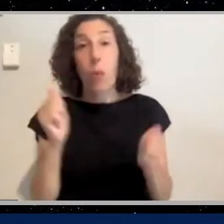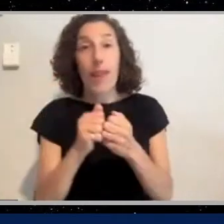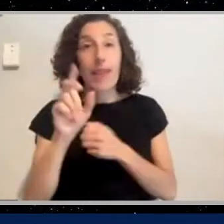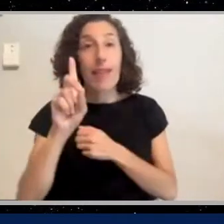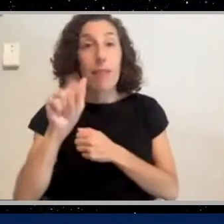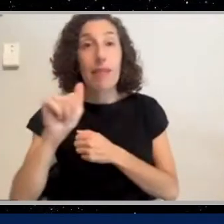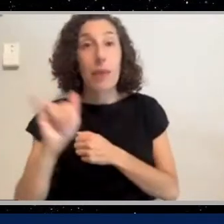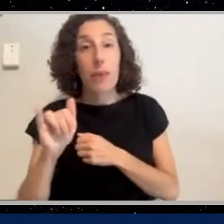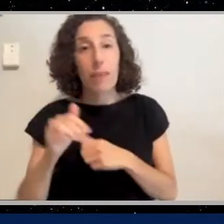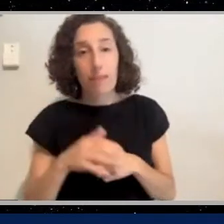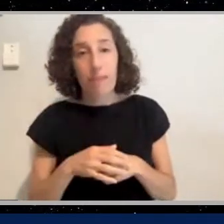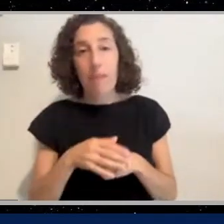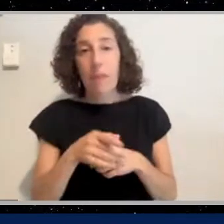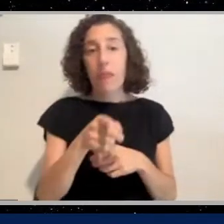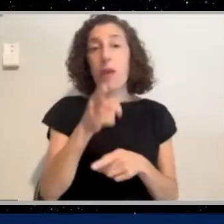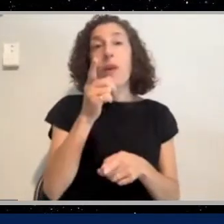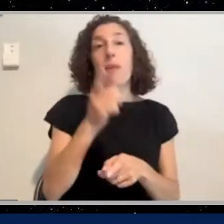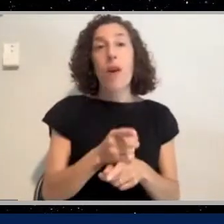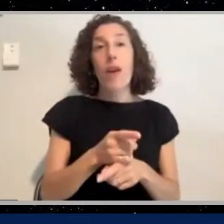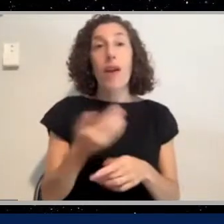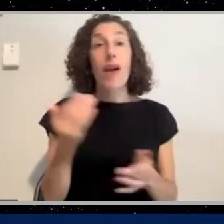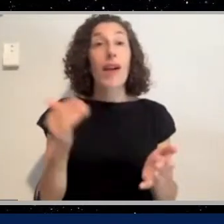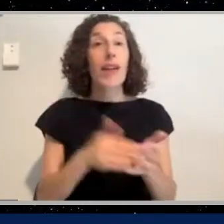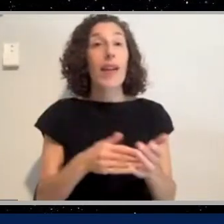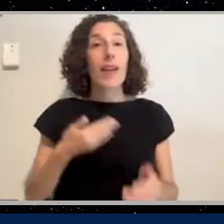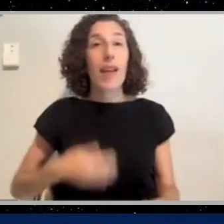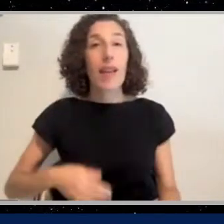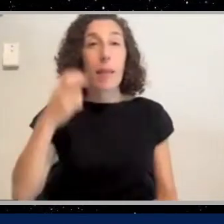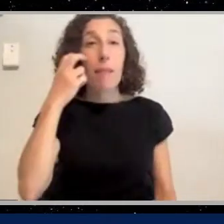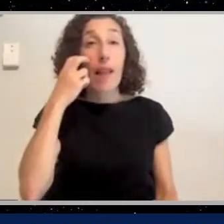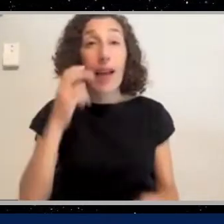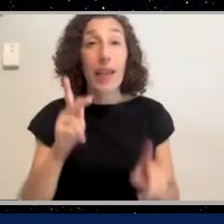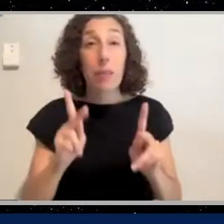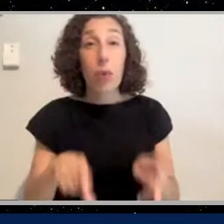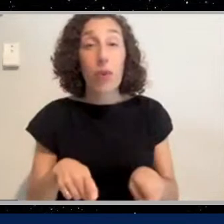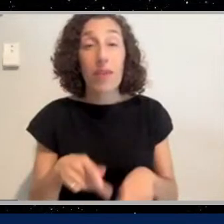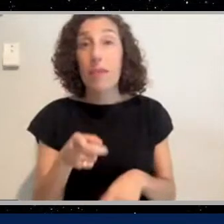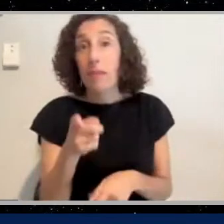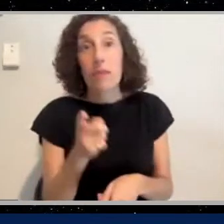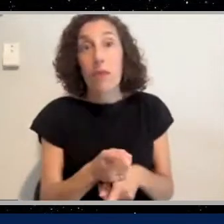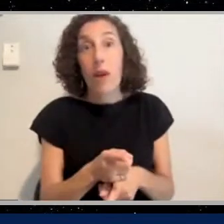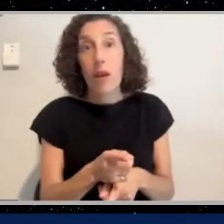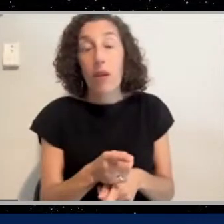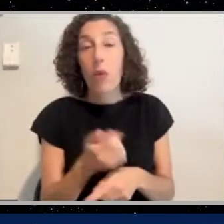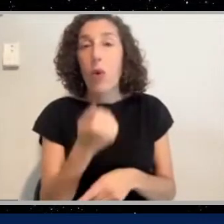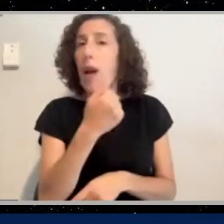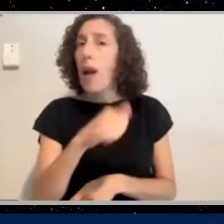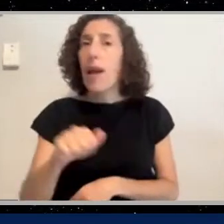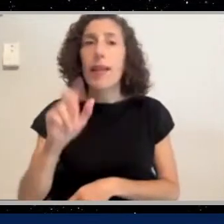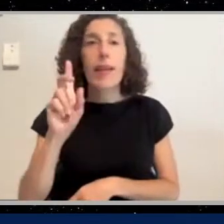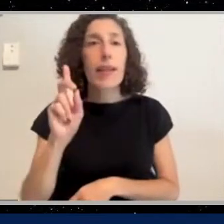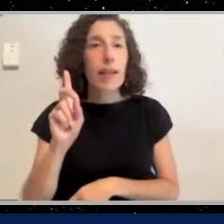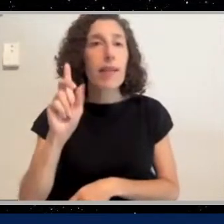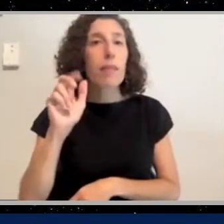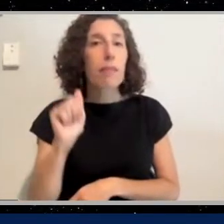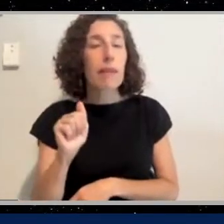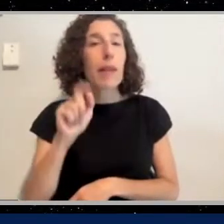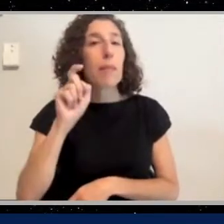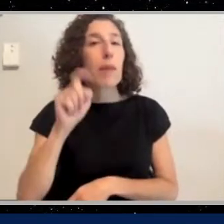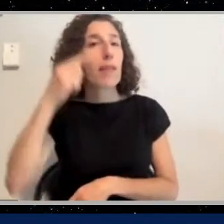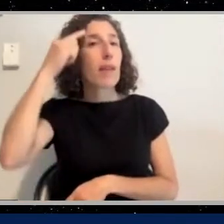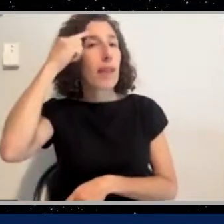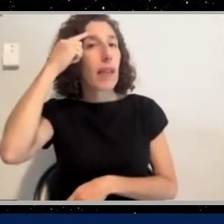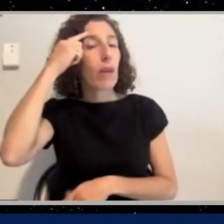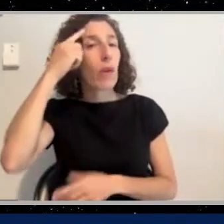protocols, as a blind person, or just even a person with a disability, you're kind of seen as the